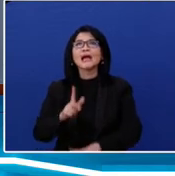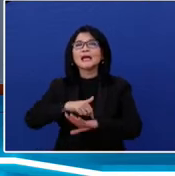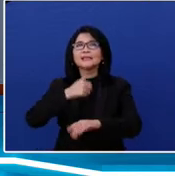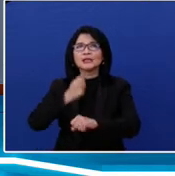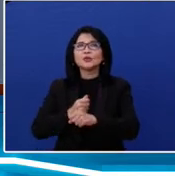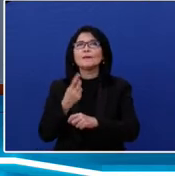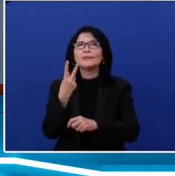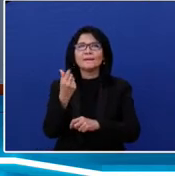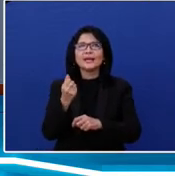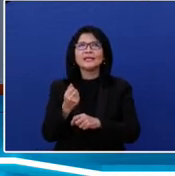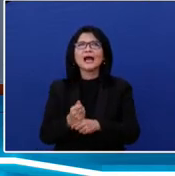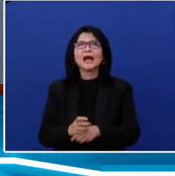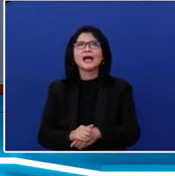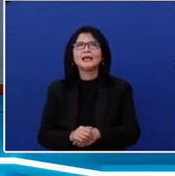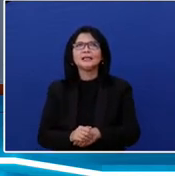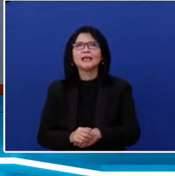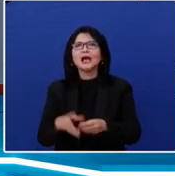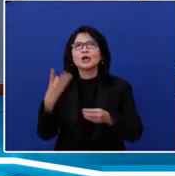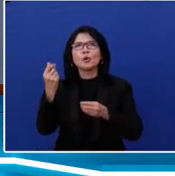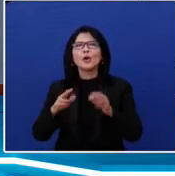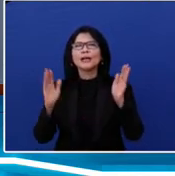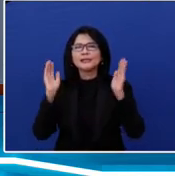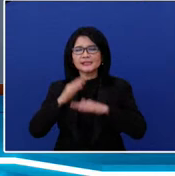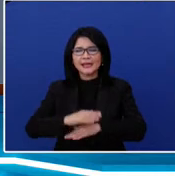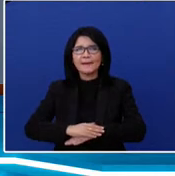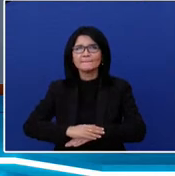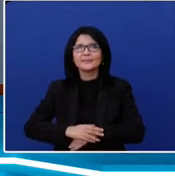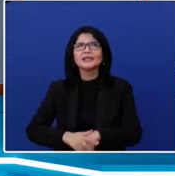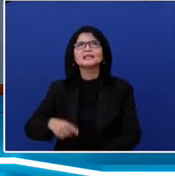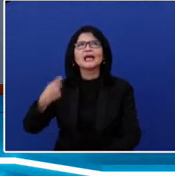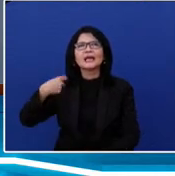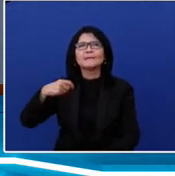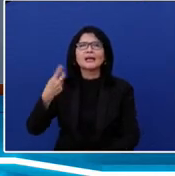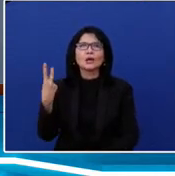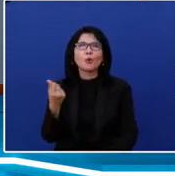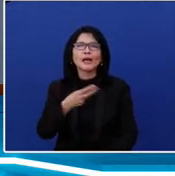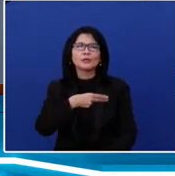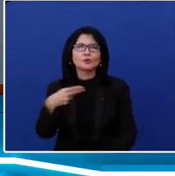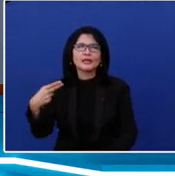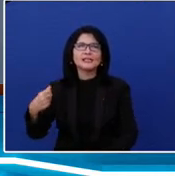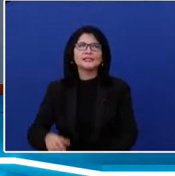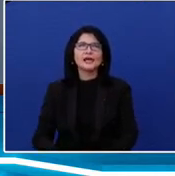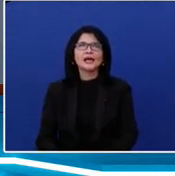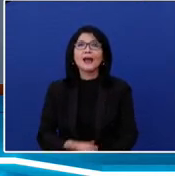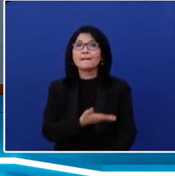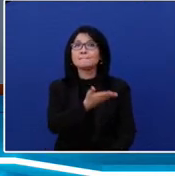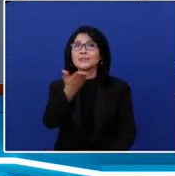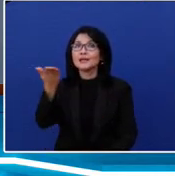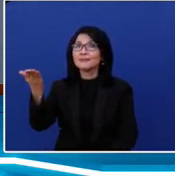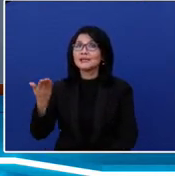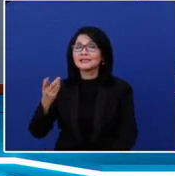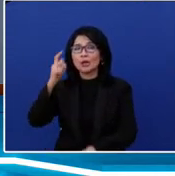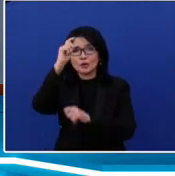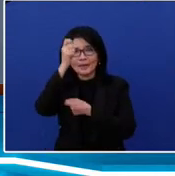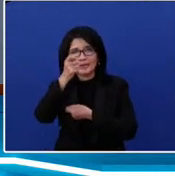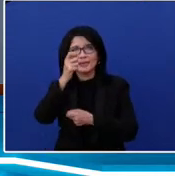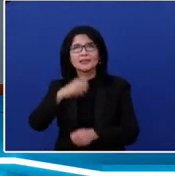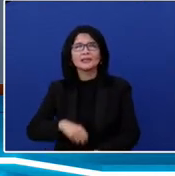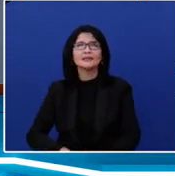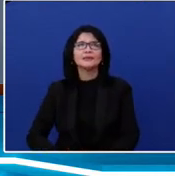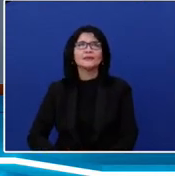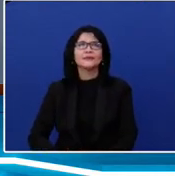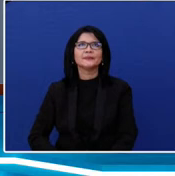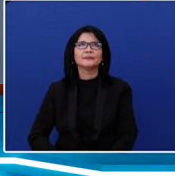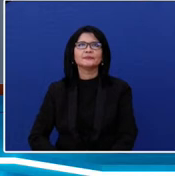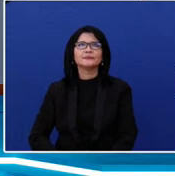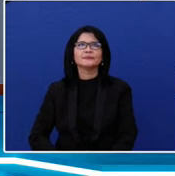of Finance Let's enjoy our event is also expressed in bahasa Indonesia and slime language such